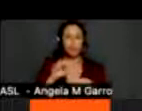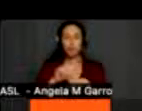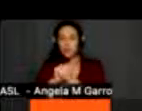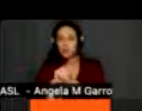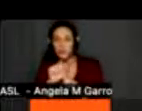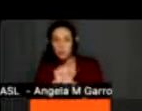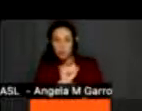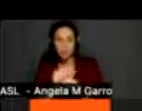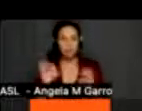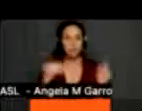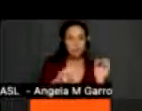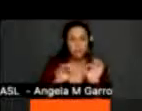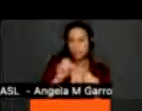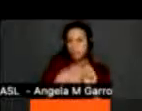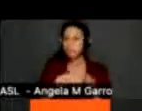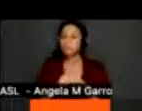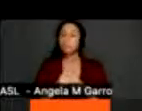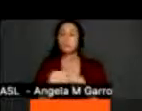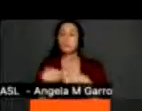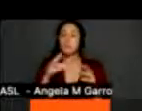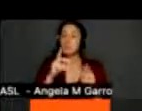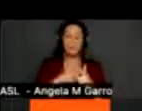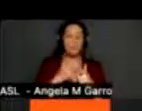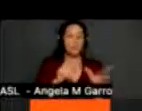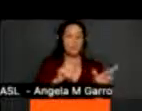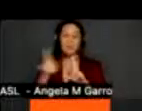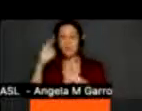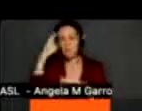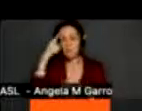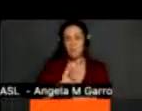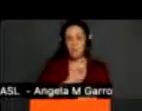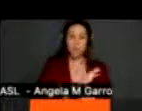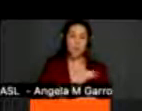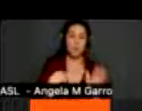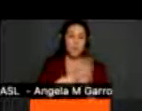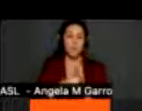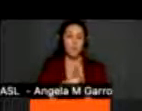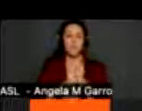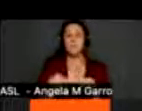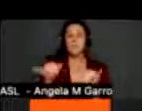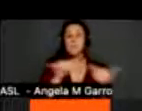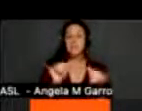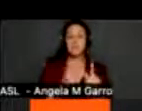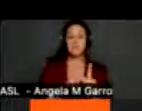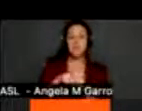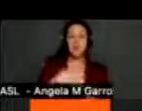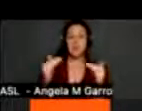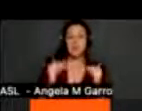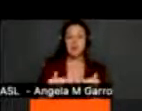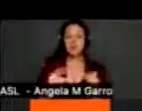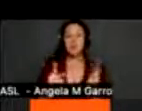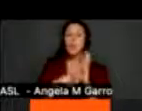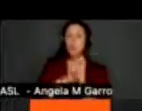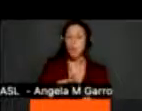work, and ready for board approval. The same applies to enrollment